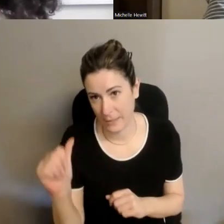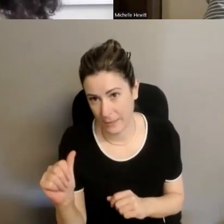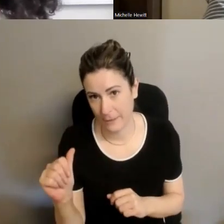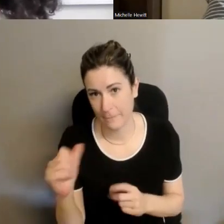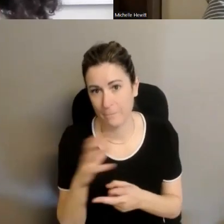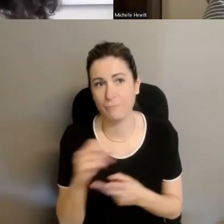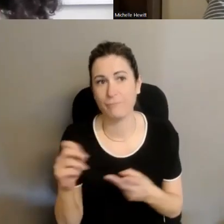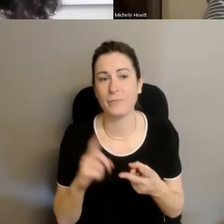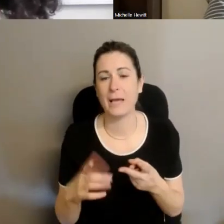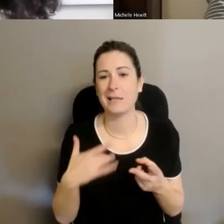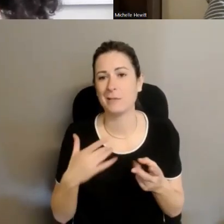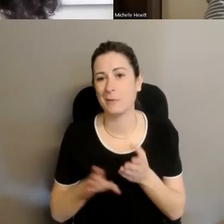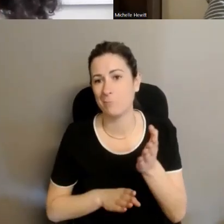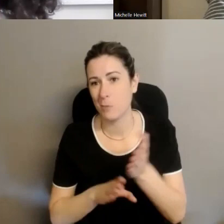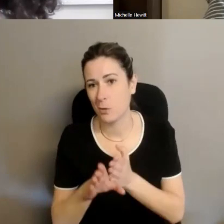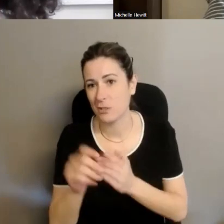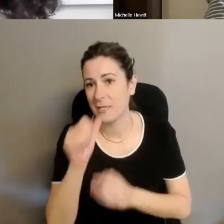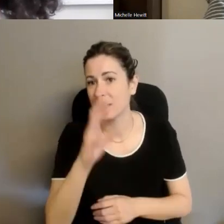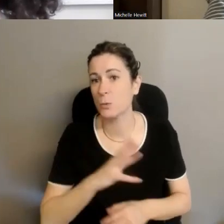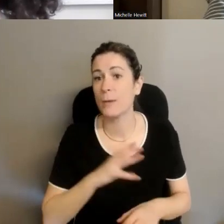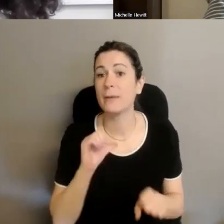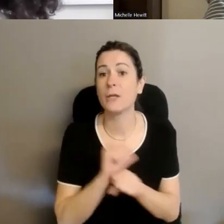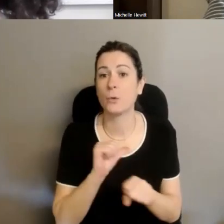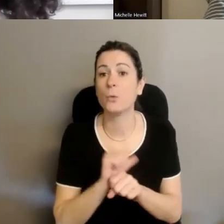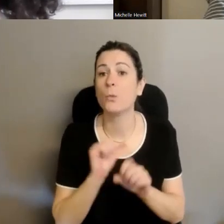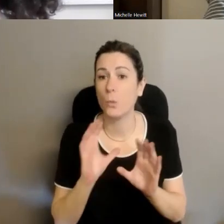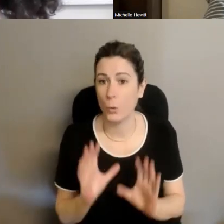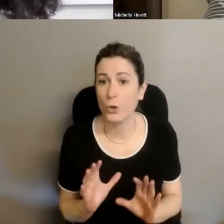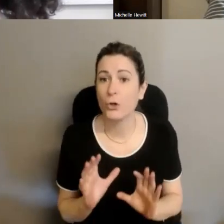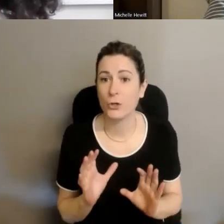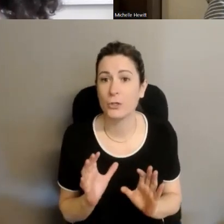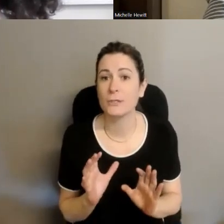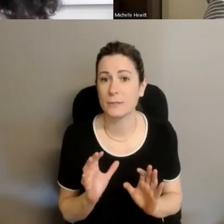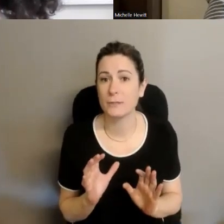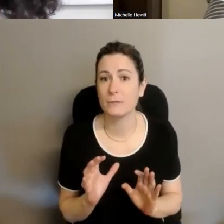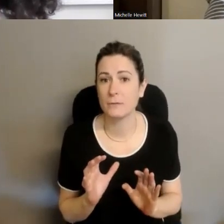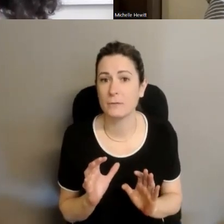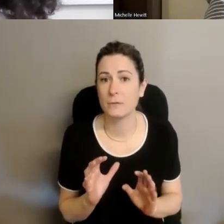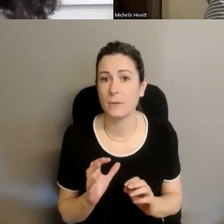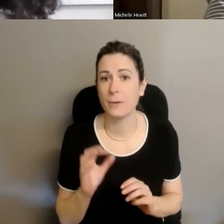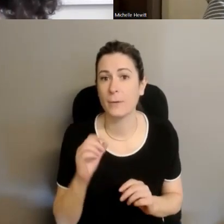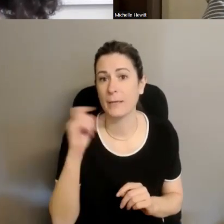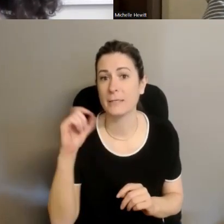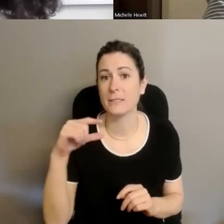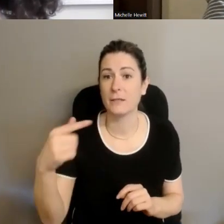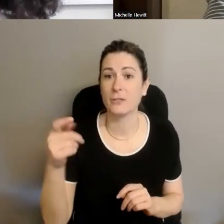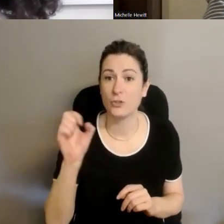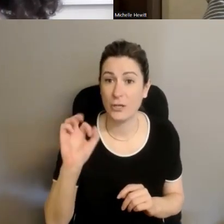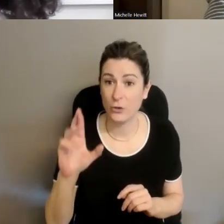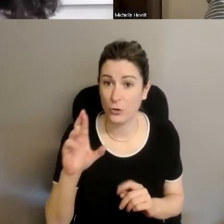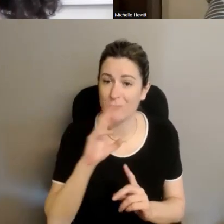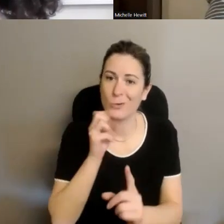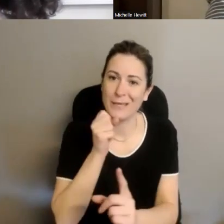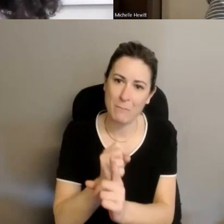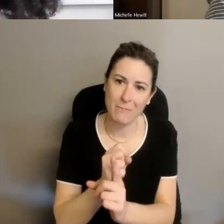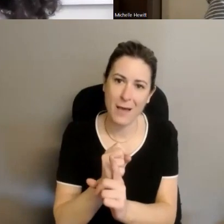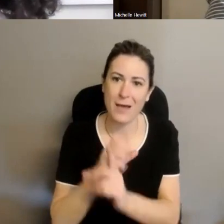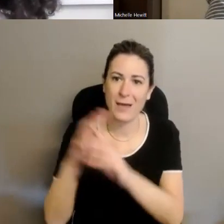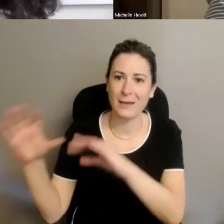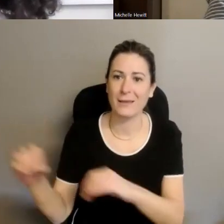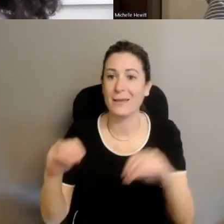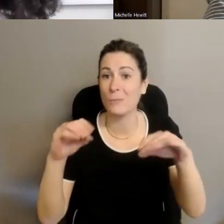women workers, because often that gendered piece comes into immigrant workers as